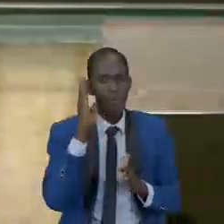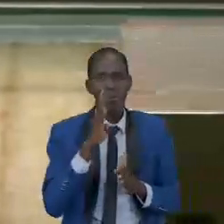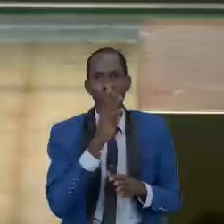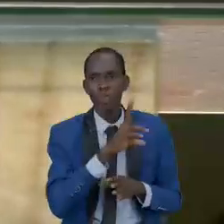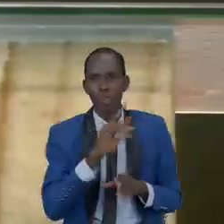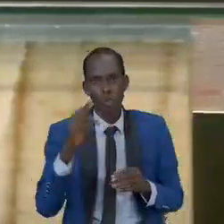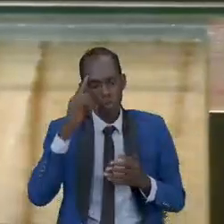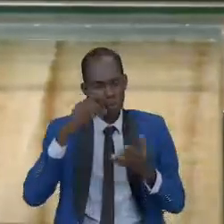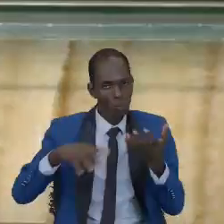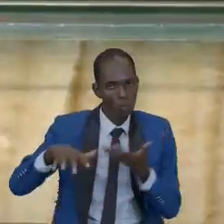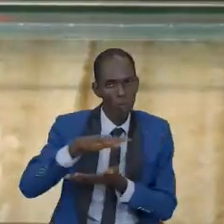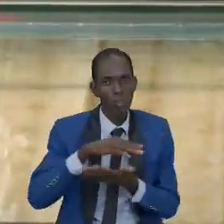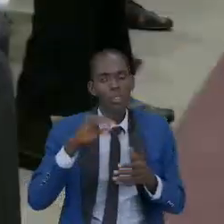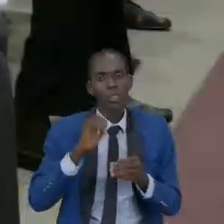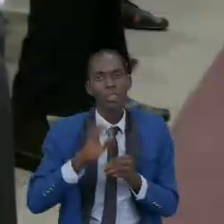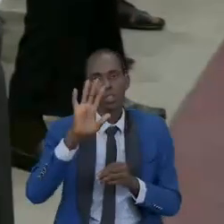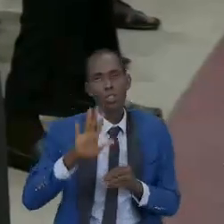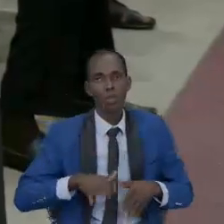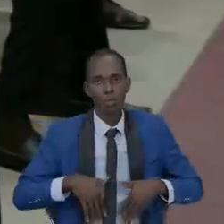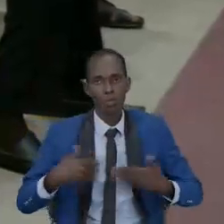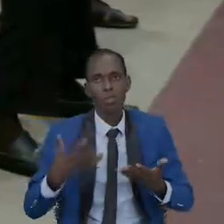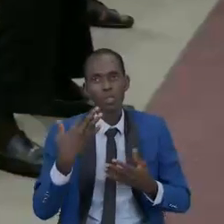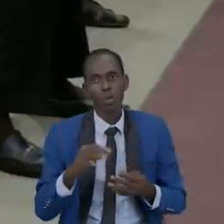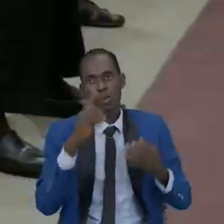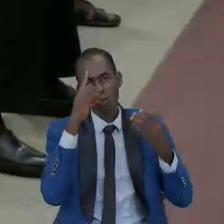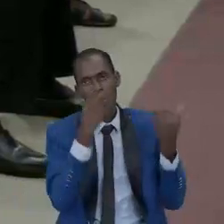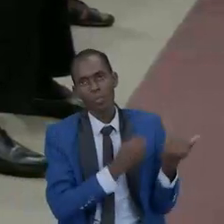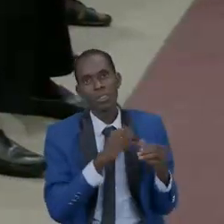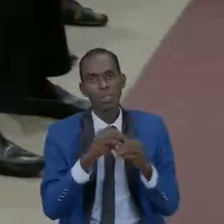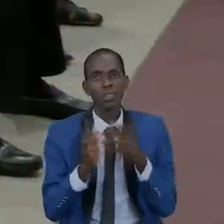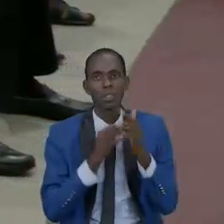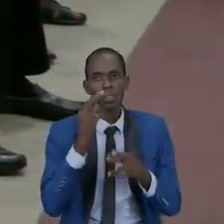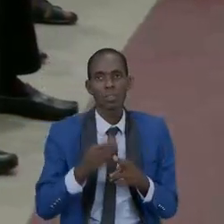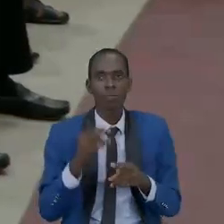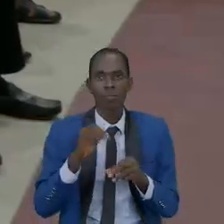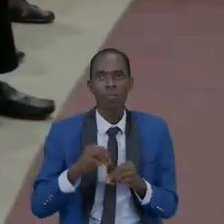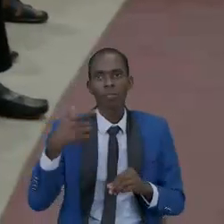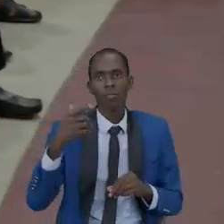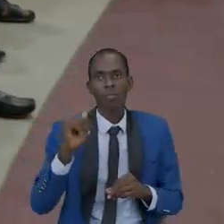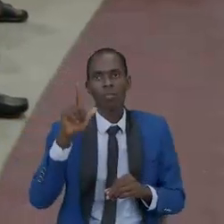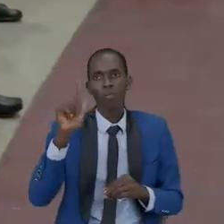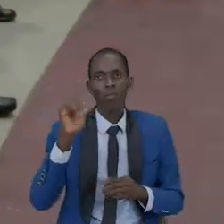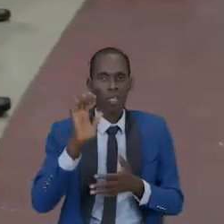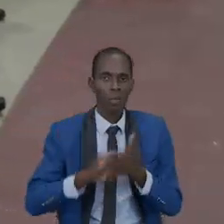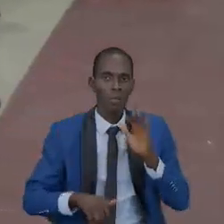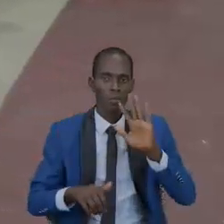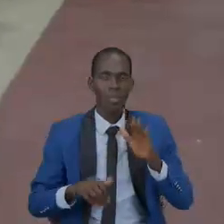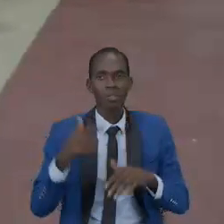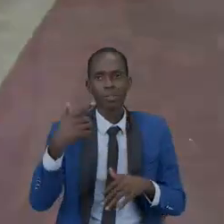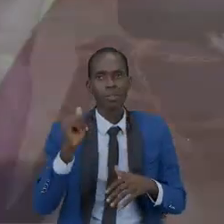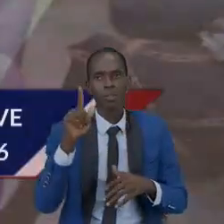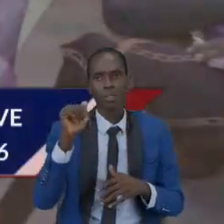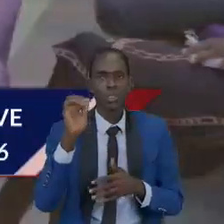your profession of faith in Jesus' name. Look at Galatians chapter 5. We're reading from verse